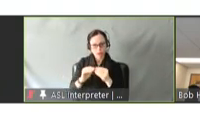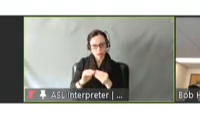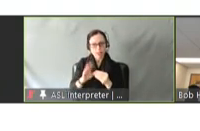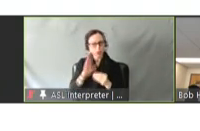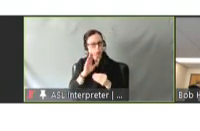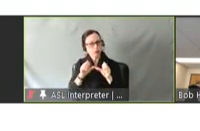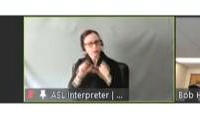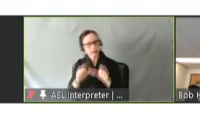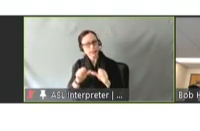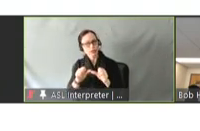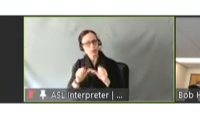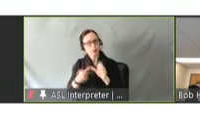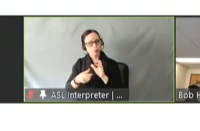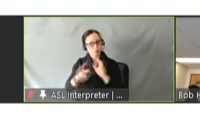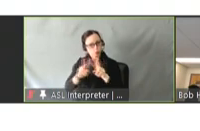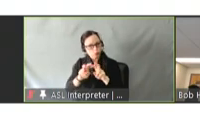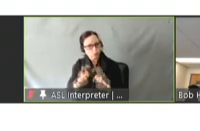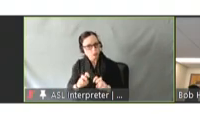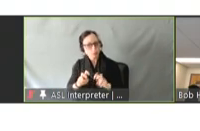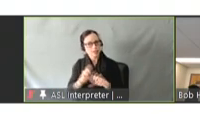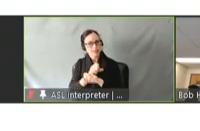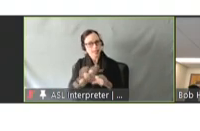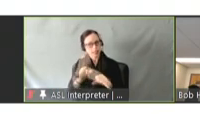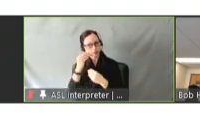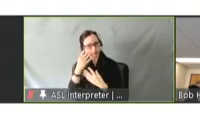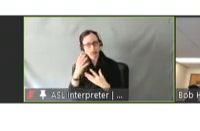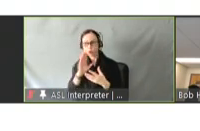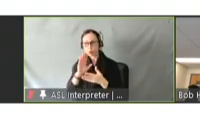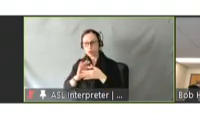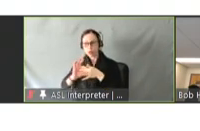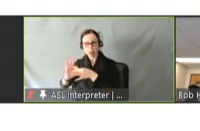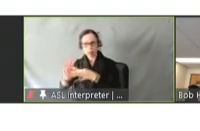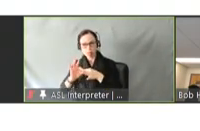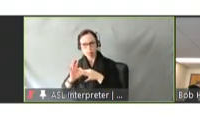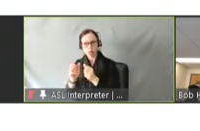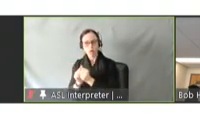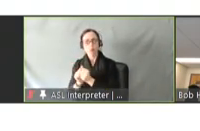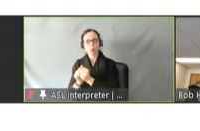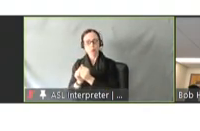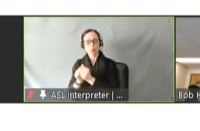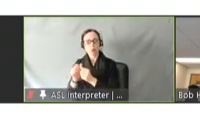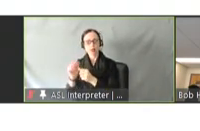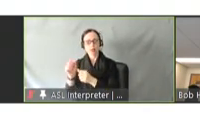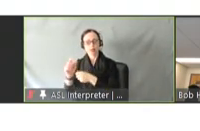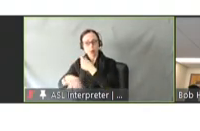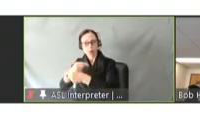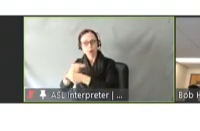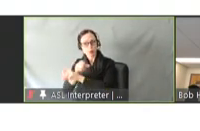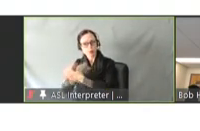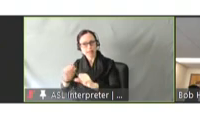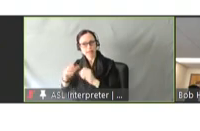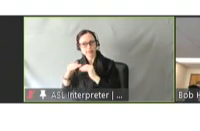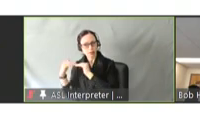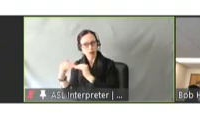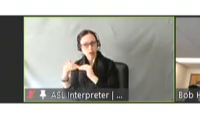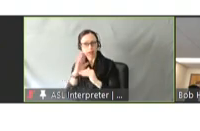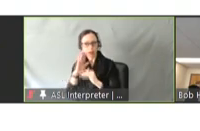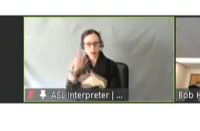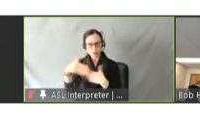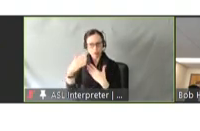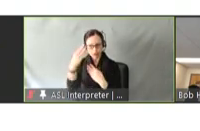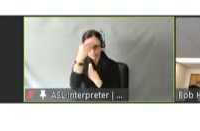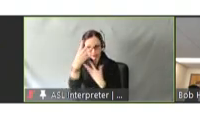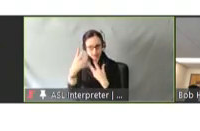data regarding the booster doses to collaborate with our global vaccine safety colleagues and to provide updates as we review this